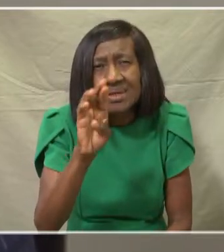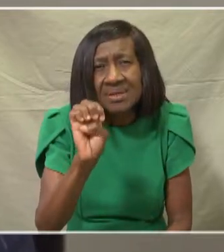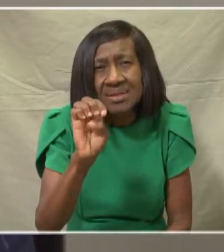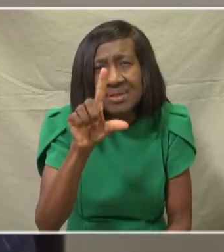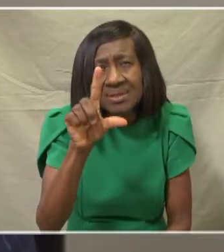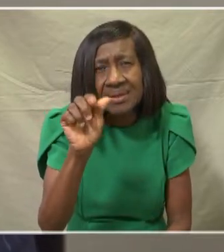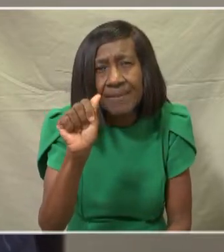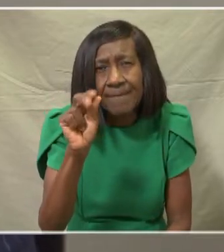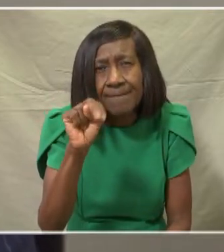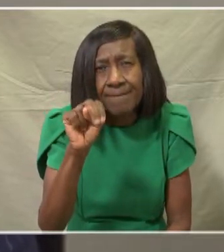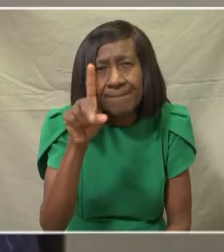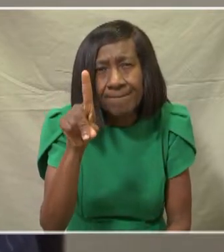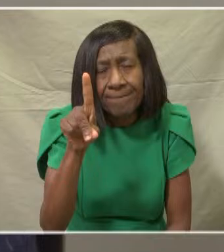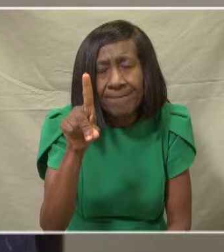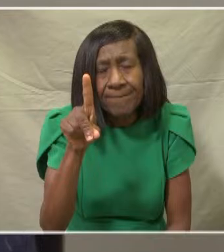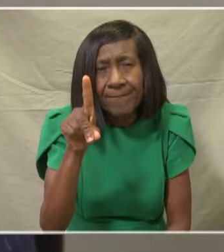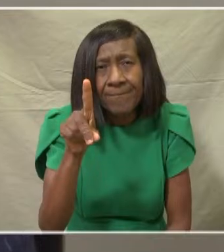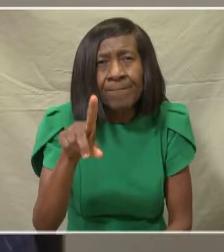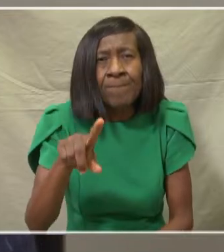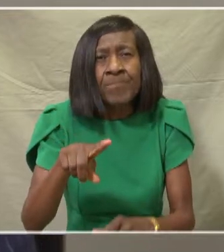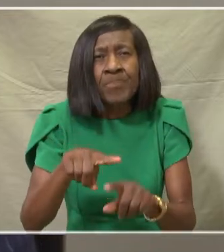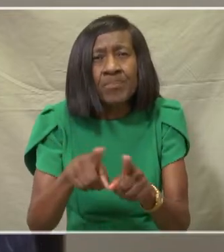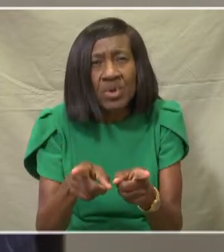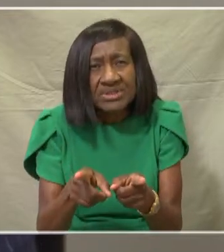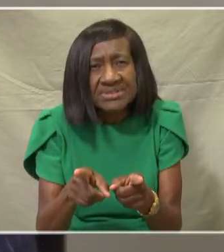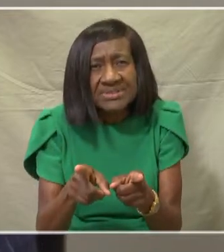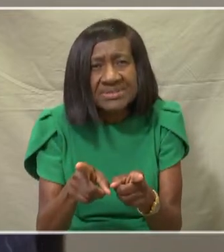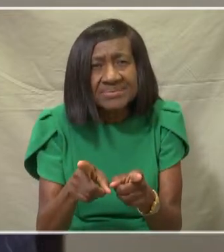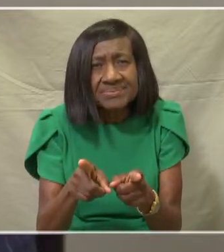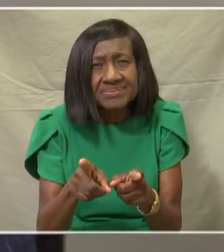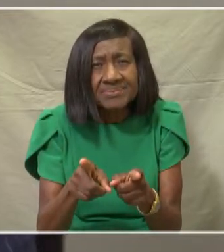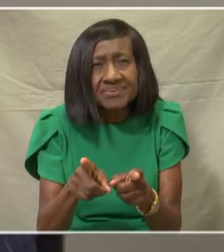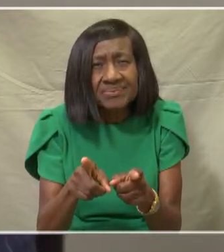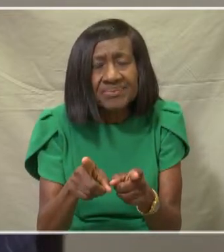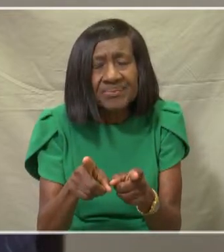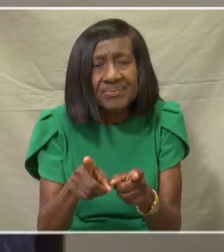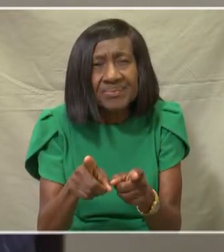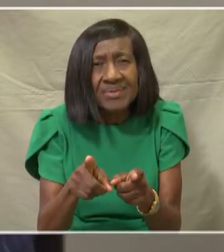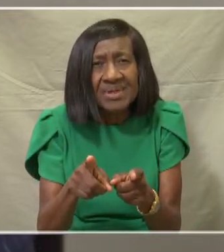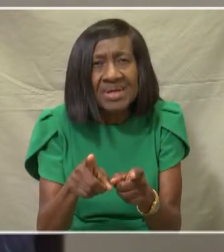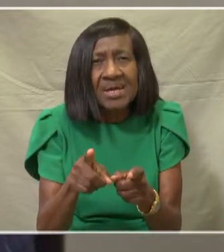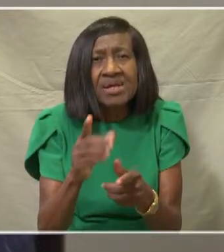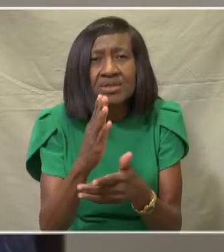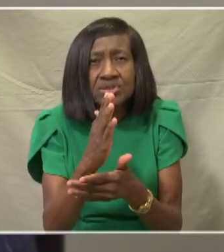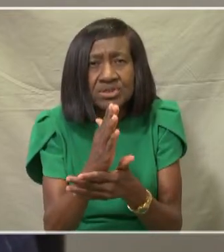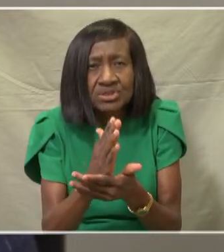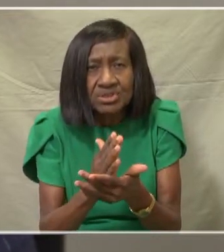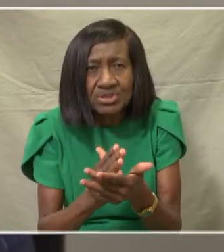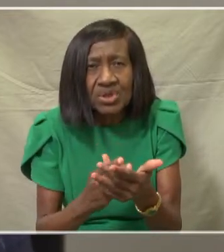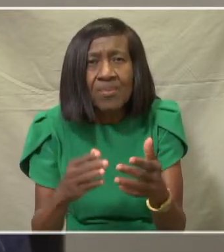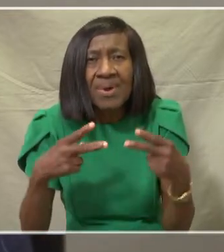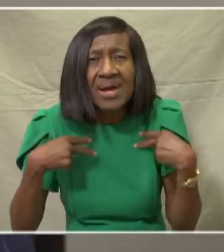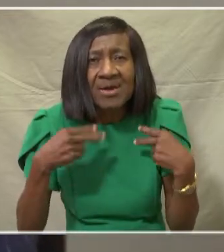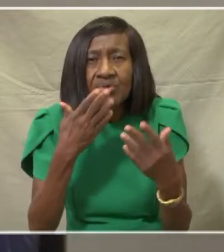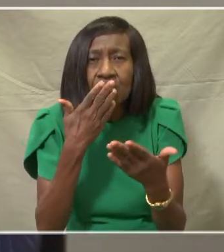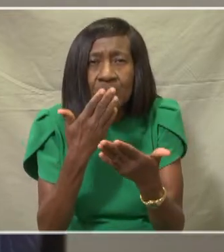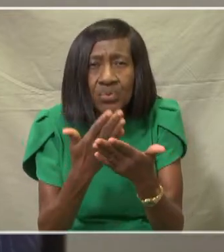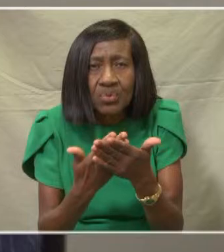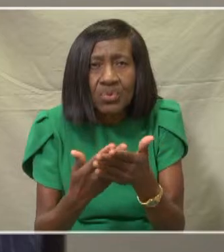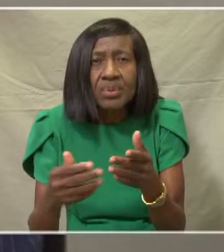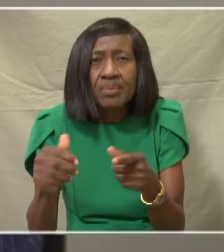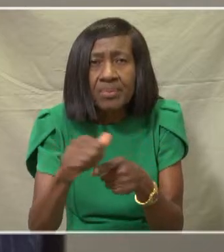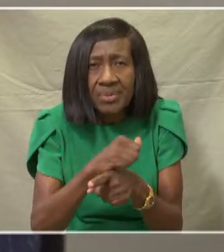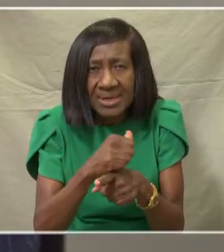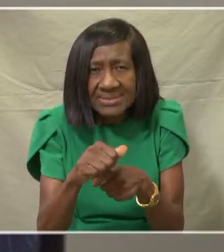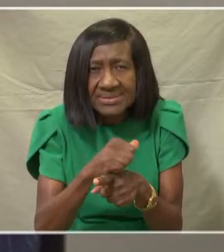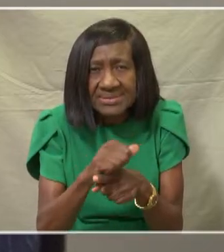certainly the Venice Commission on electoral standards does have some good practice. So, but we're at the beginning.